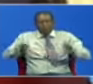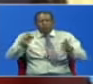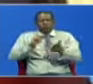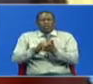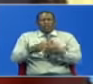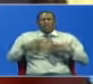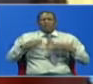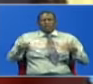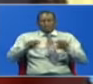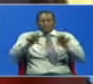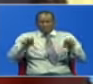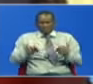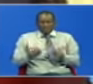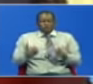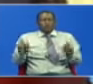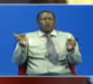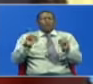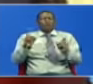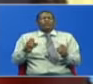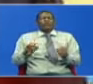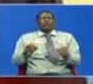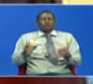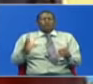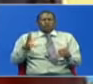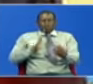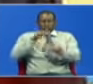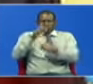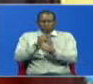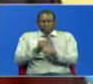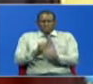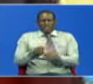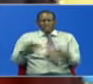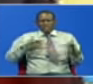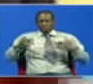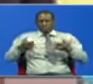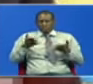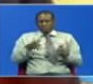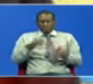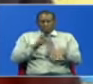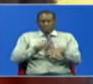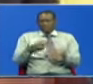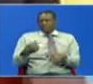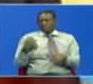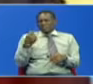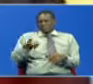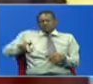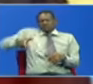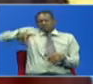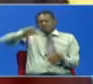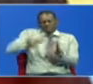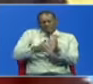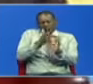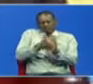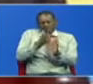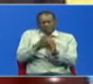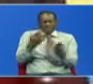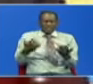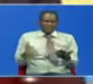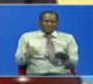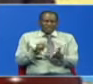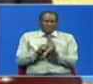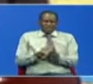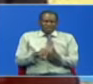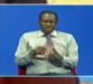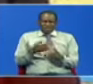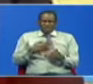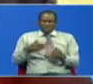health systems do not get overwhelmed. The biggest concern is when these numbers rise so rapidly that your health